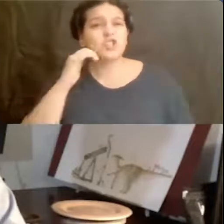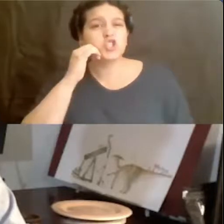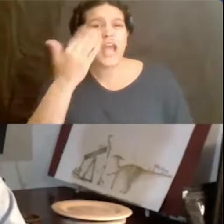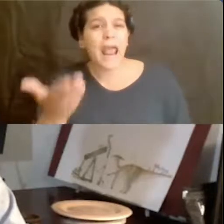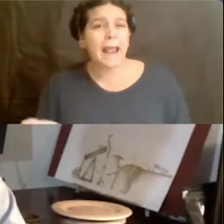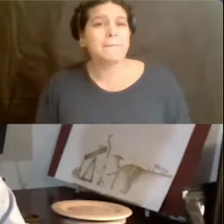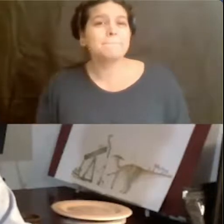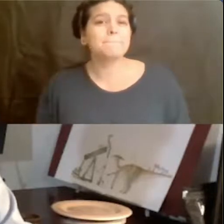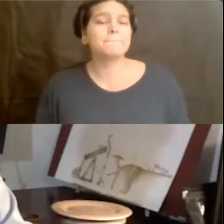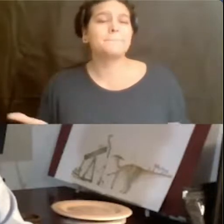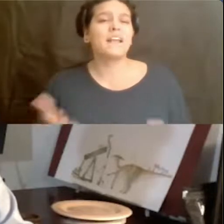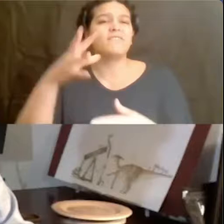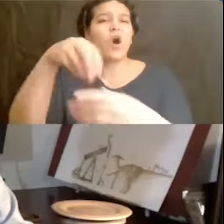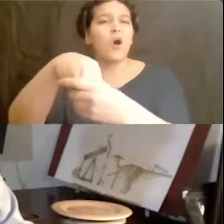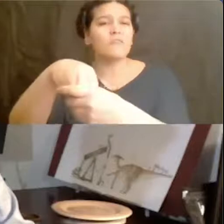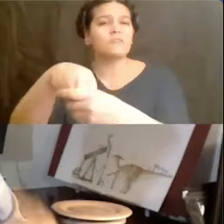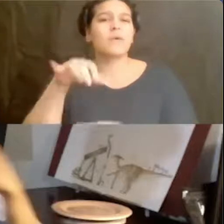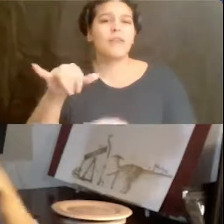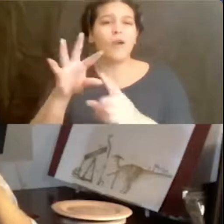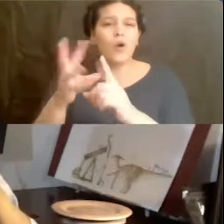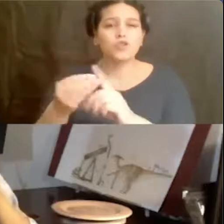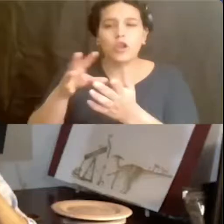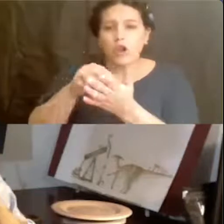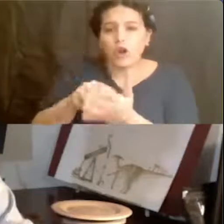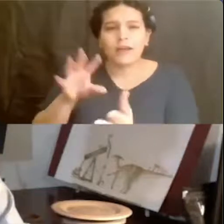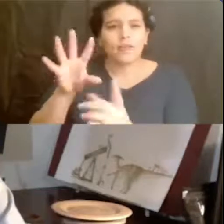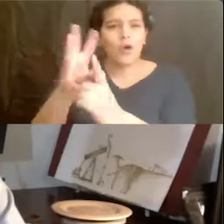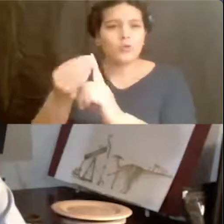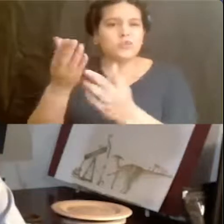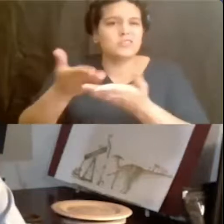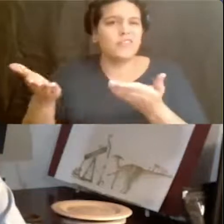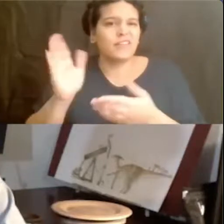the culture and in learning the culture and stuff like that.